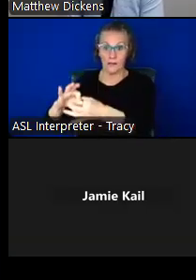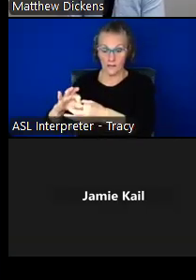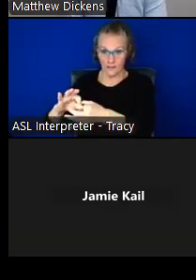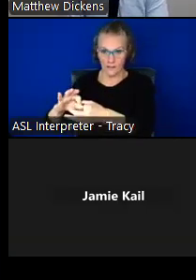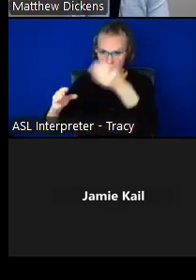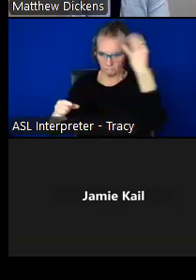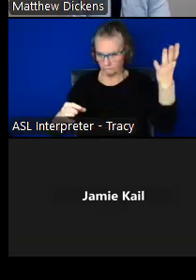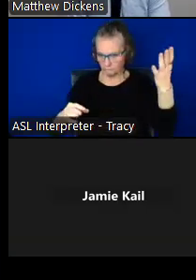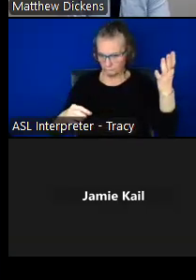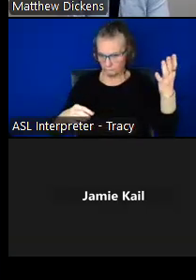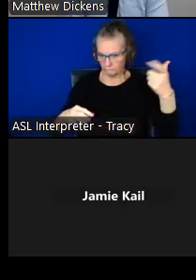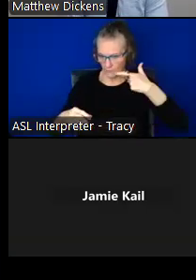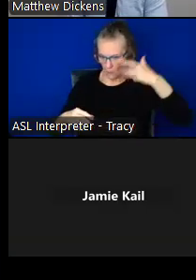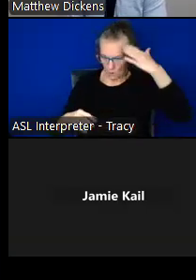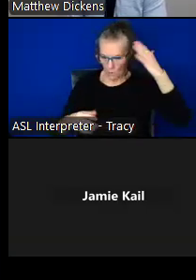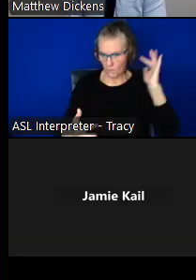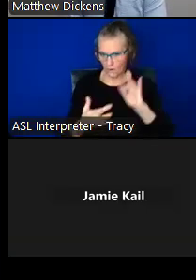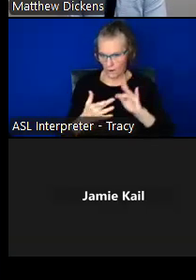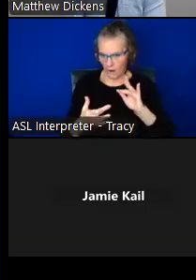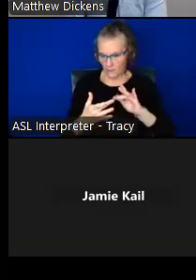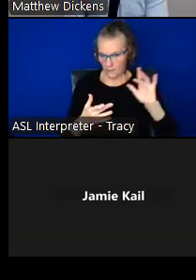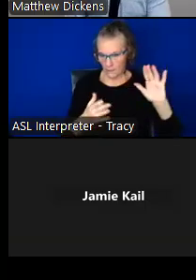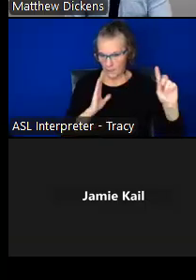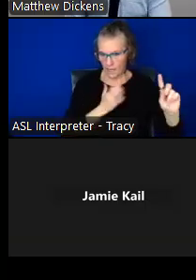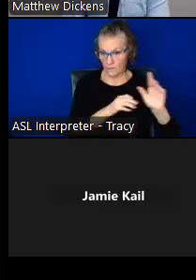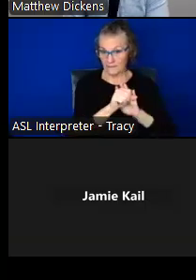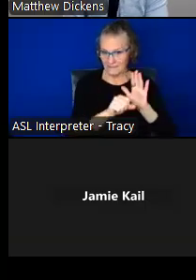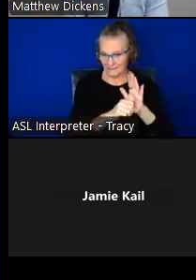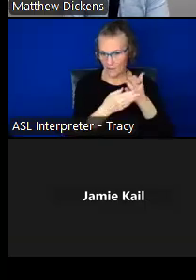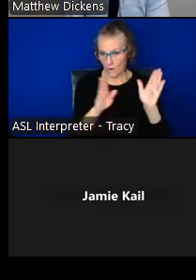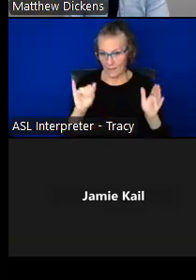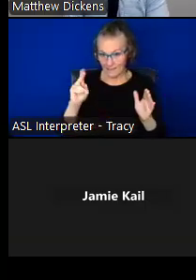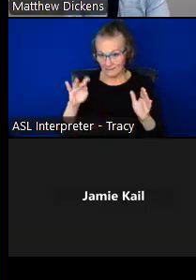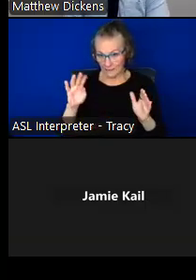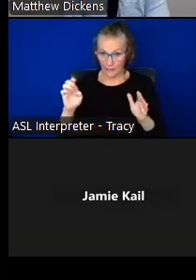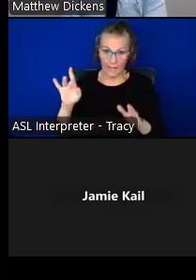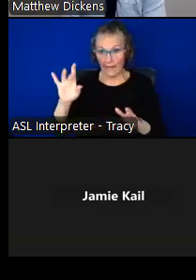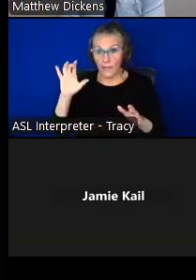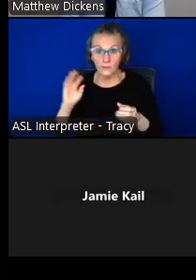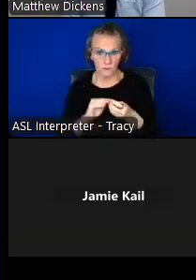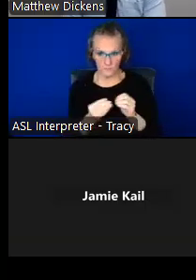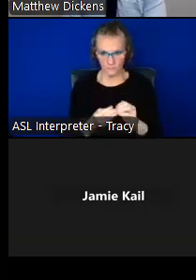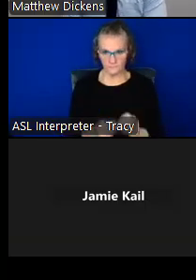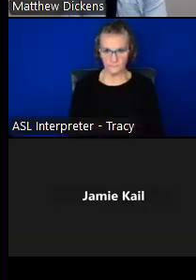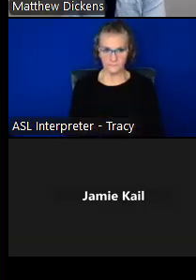just let the operator know to contact our statewide intake 1-800 number.